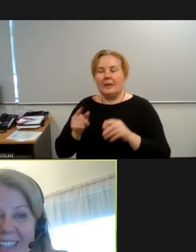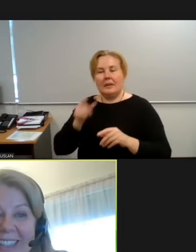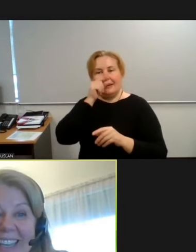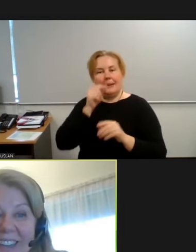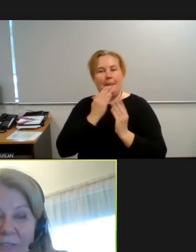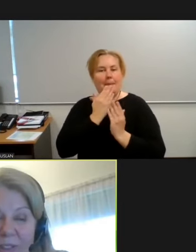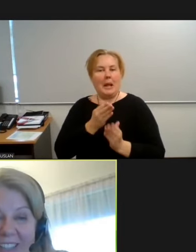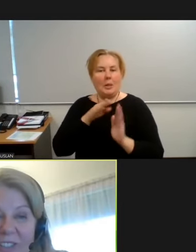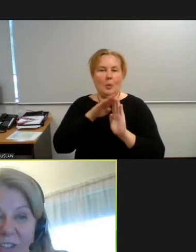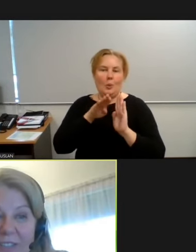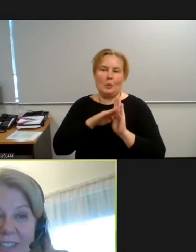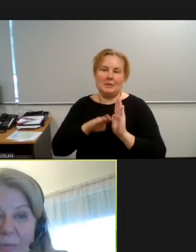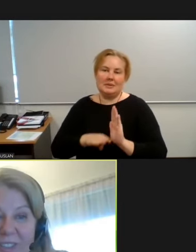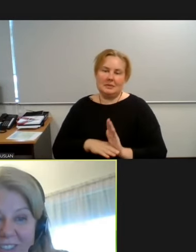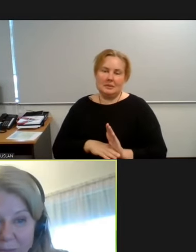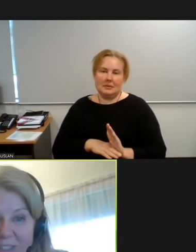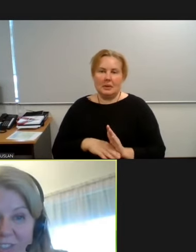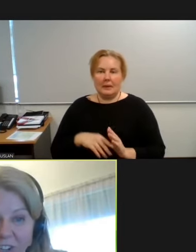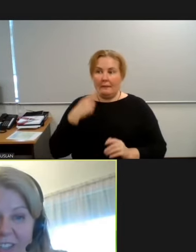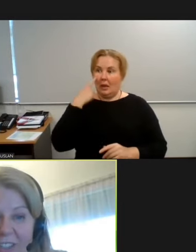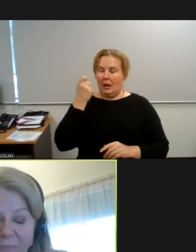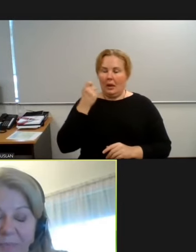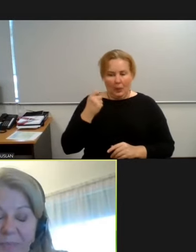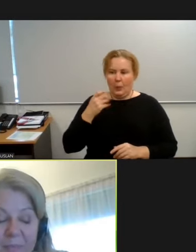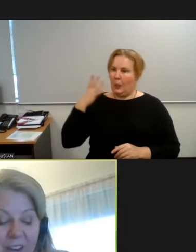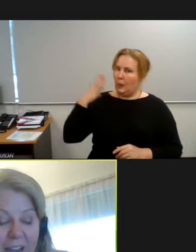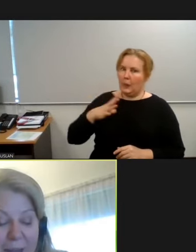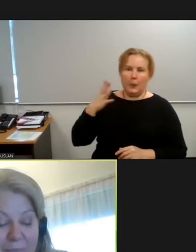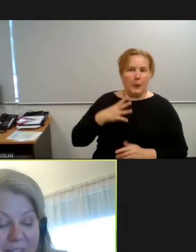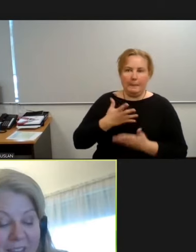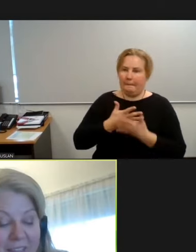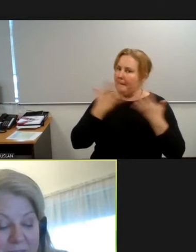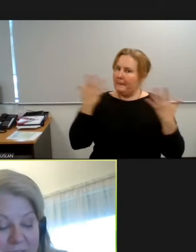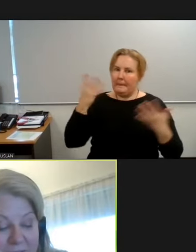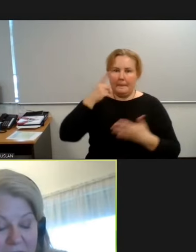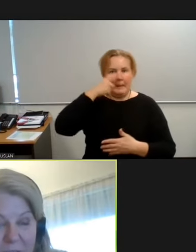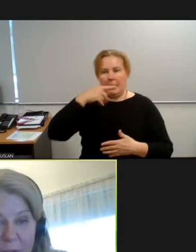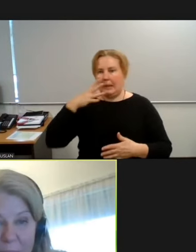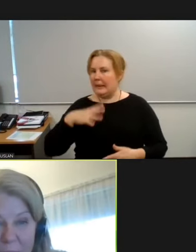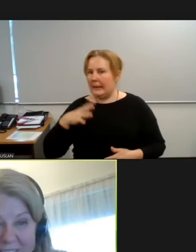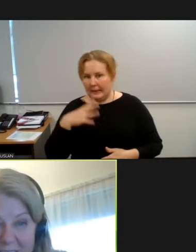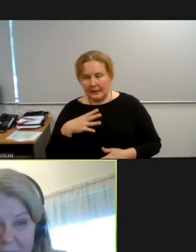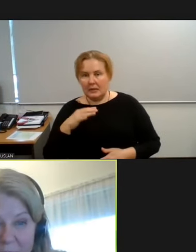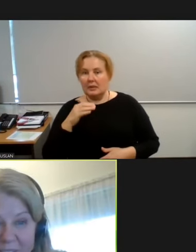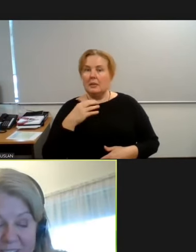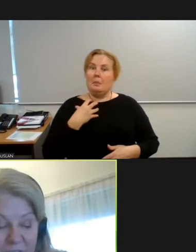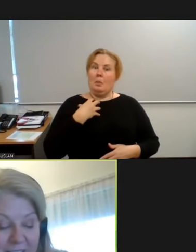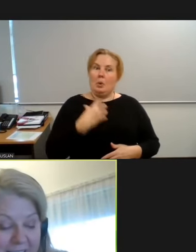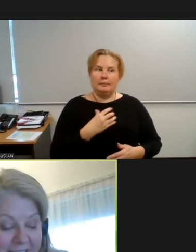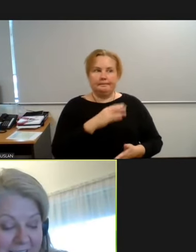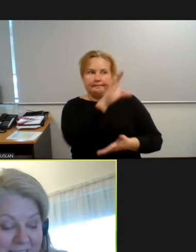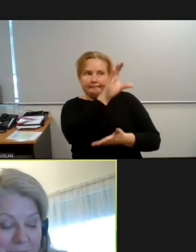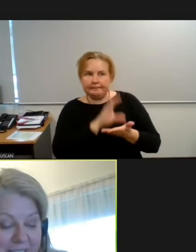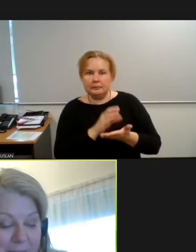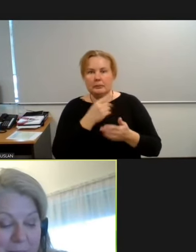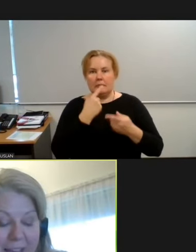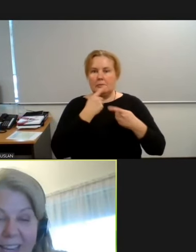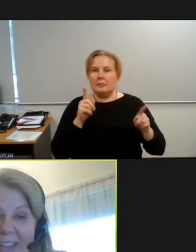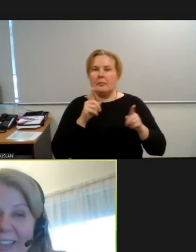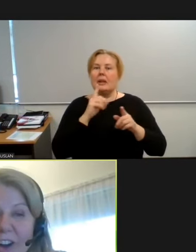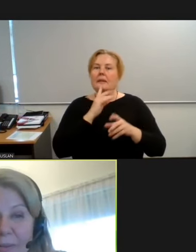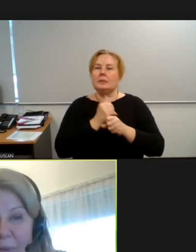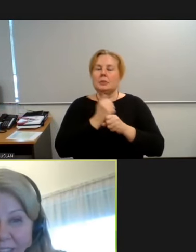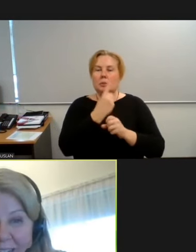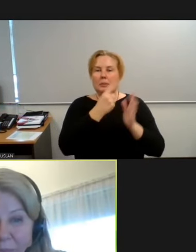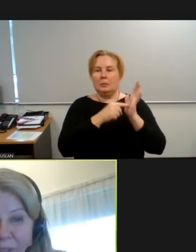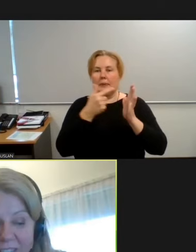the need for that service was demonstrated. There was a further $1.7 million announcement in May